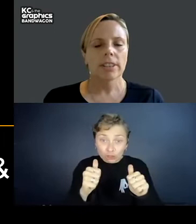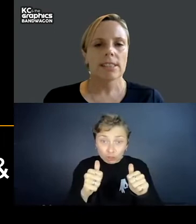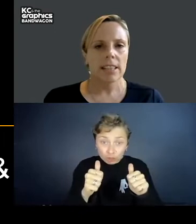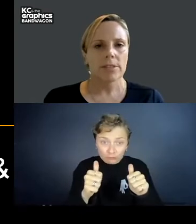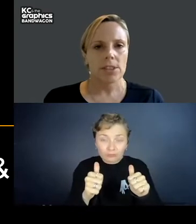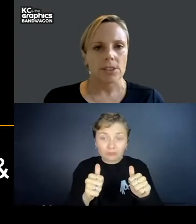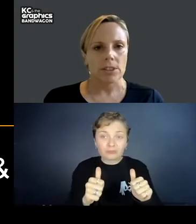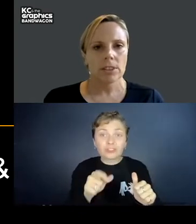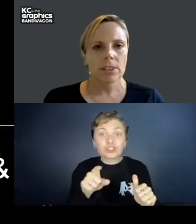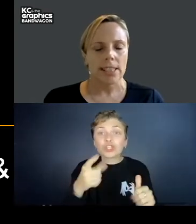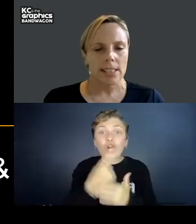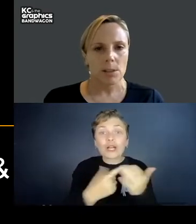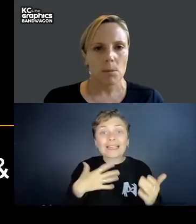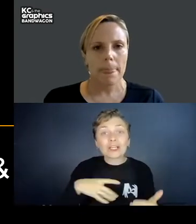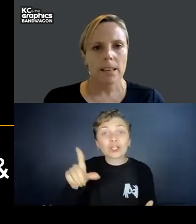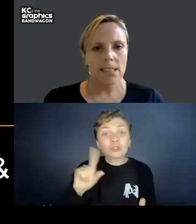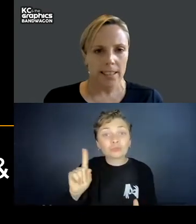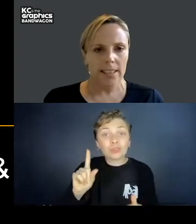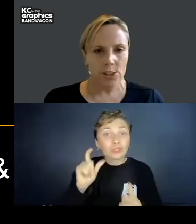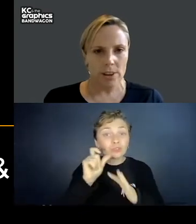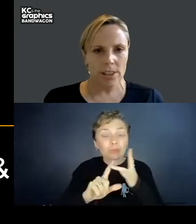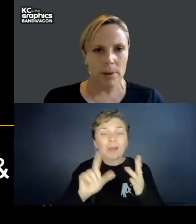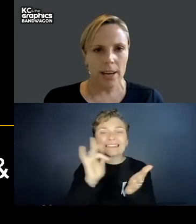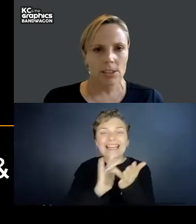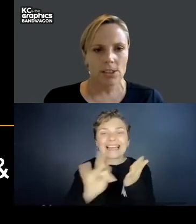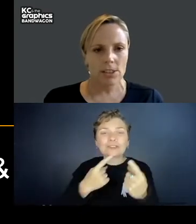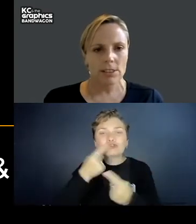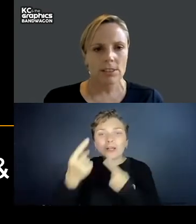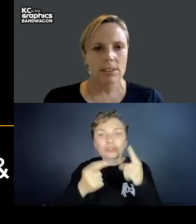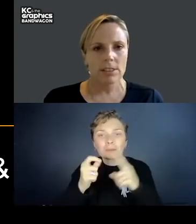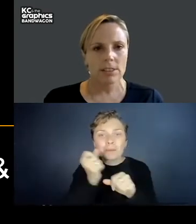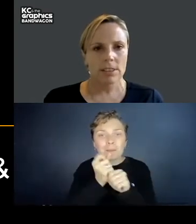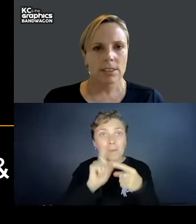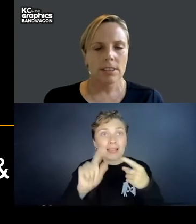all that's left to do is delete the instruction page,